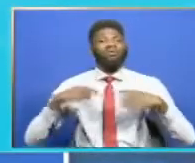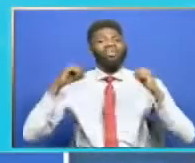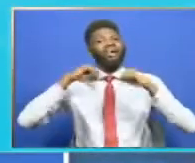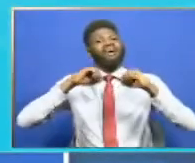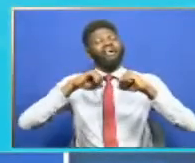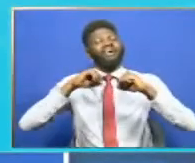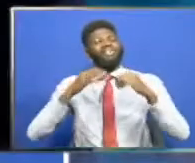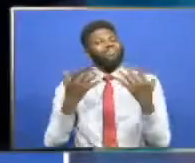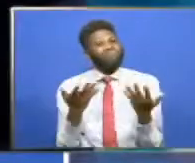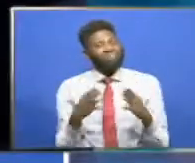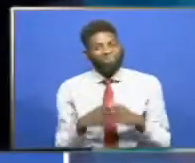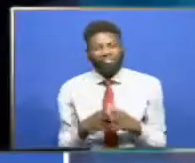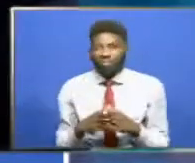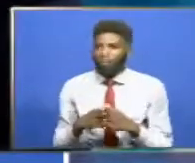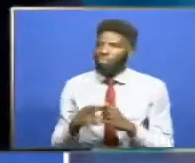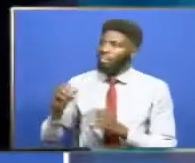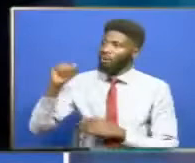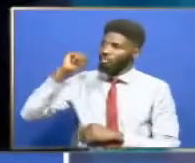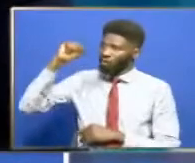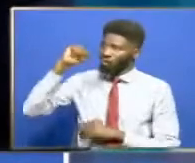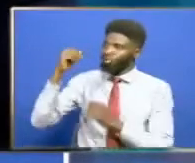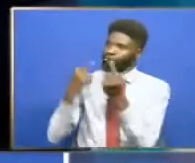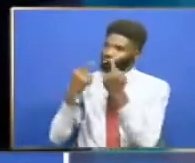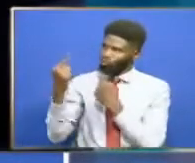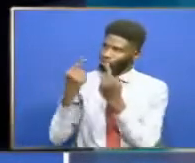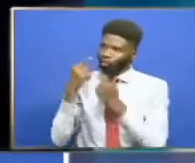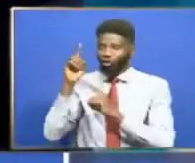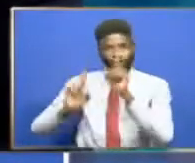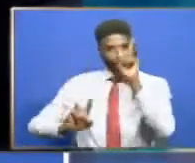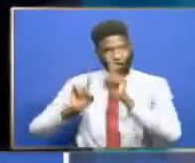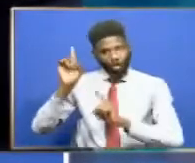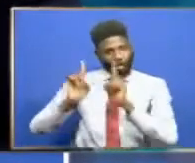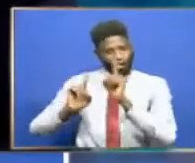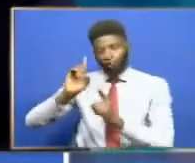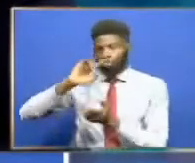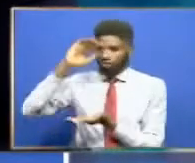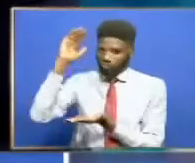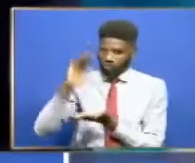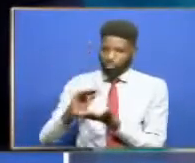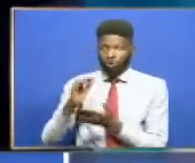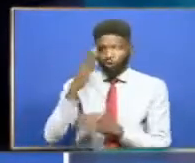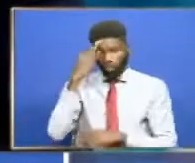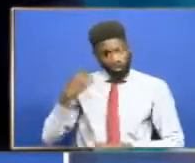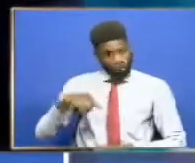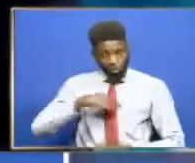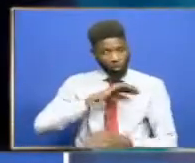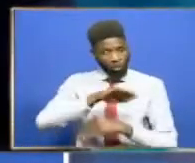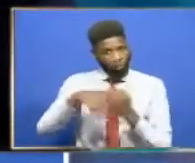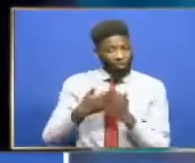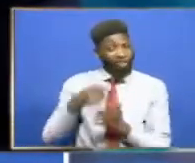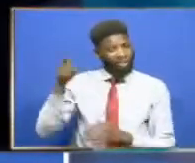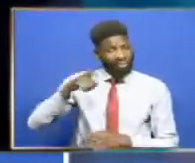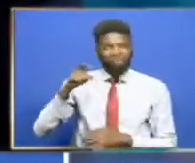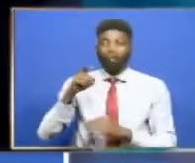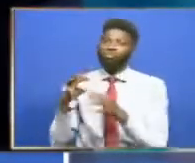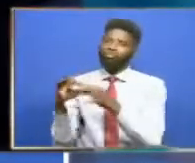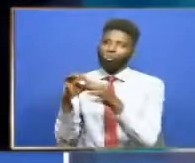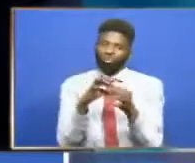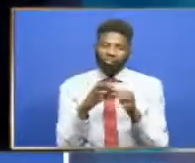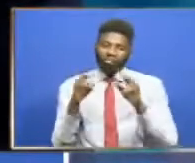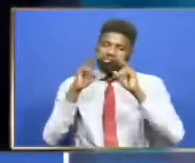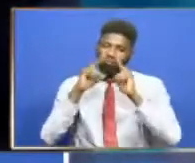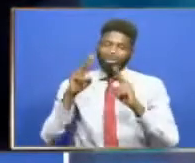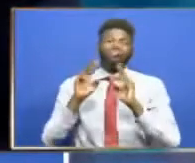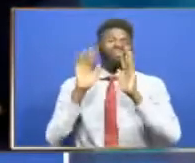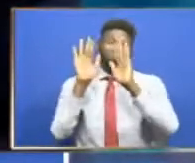think political rhetoric should be toned down, because we all need this unity, mm-hmm. we all need this stability. It's